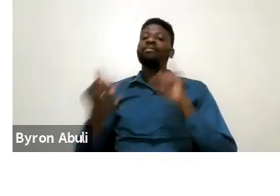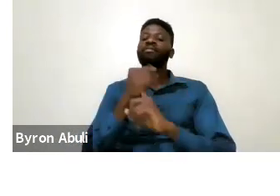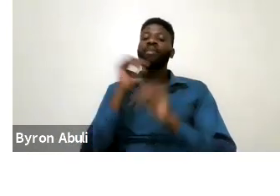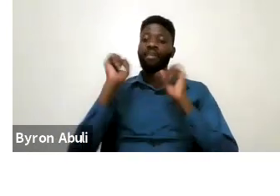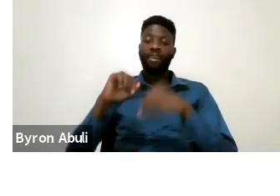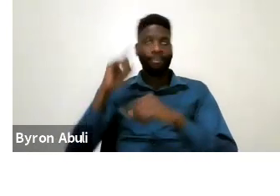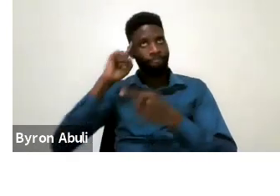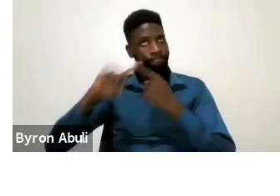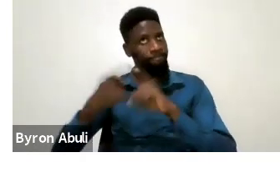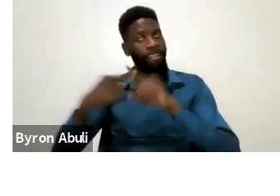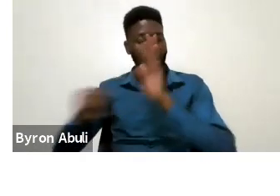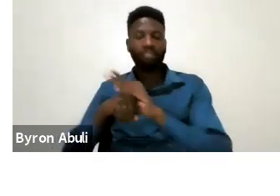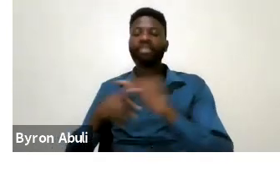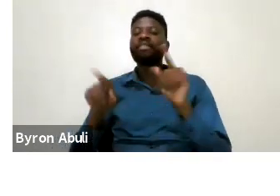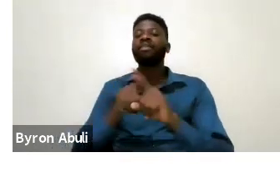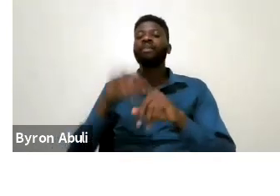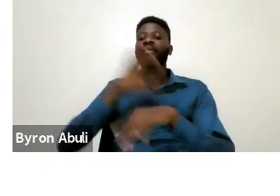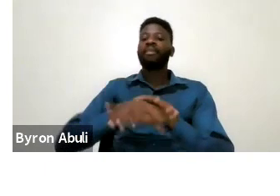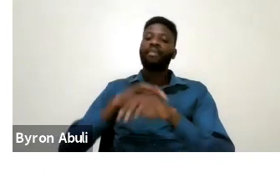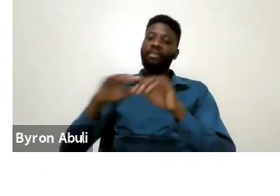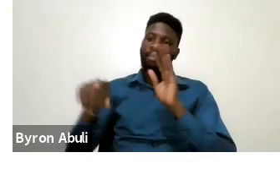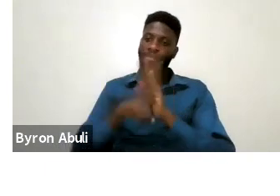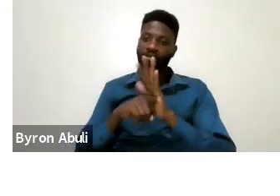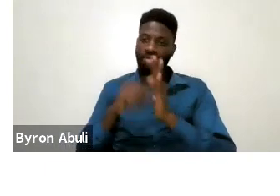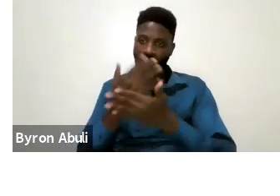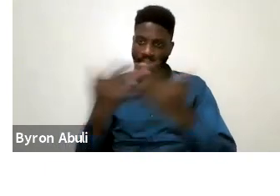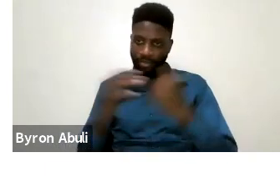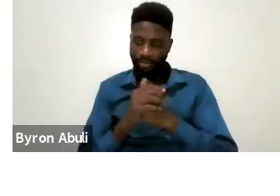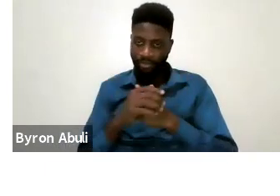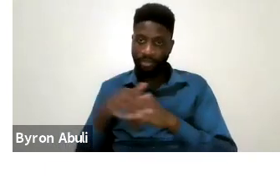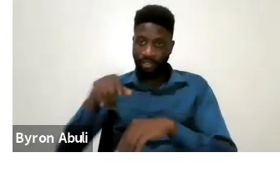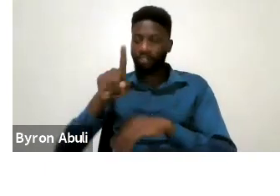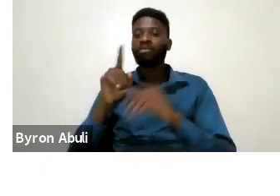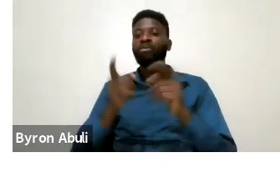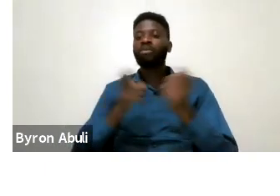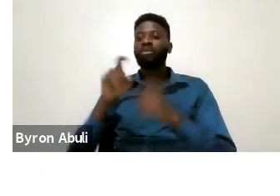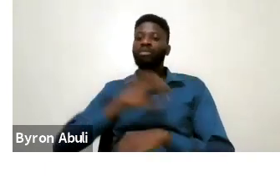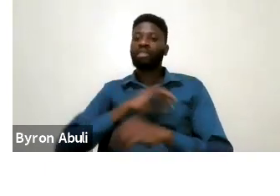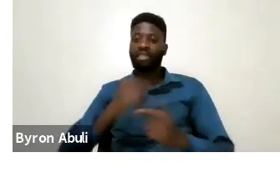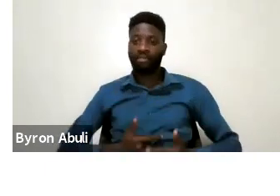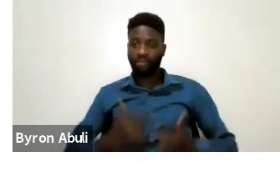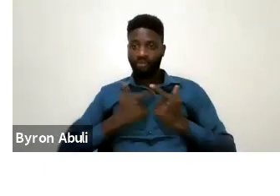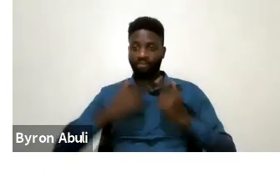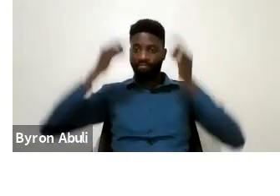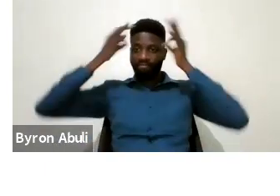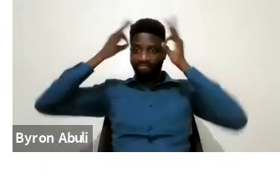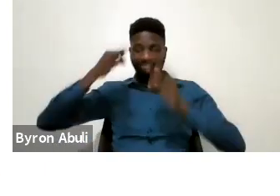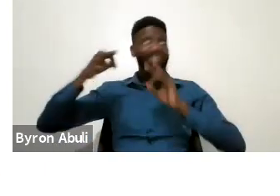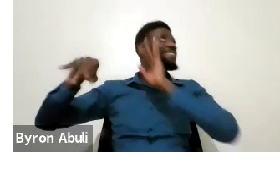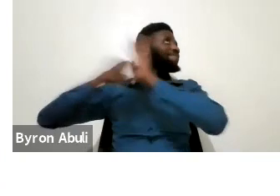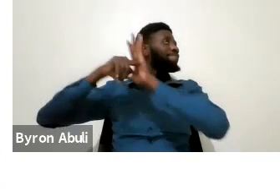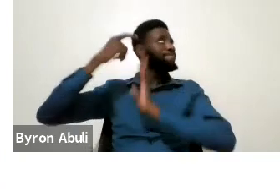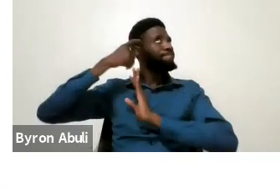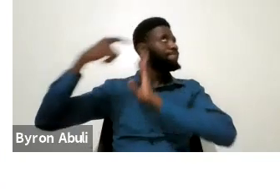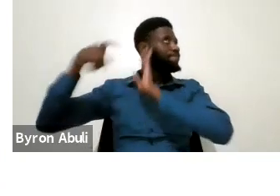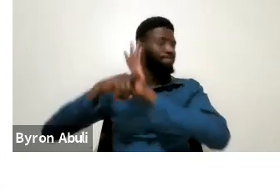negative things come your way. So you are the kind of your life. So if you choose to be negative, then negative things will just keep on